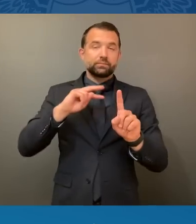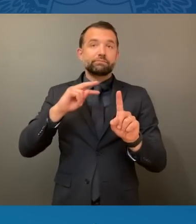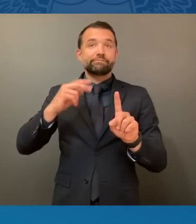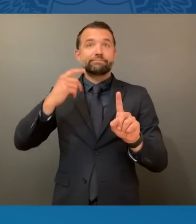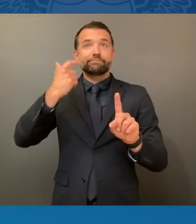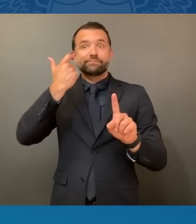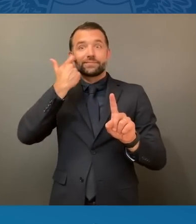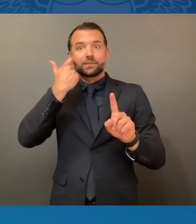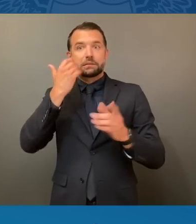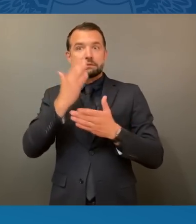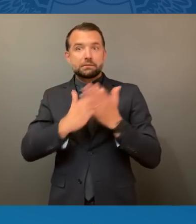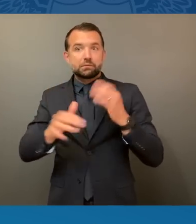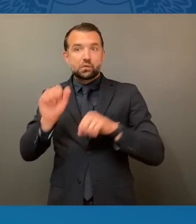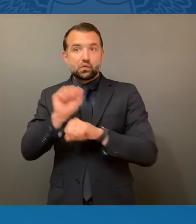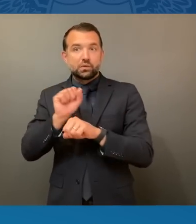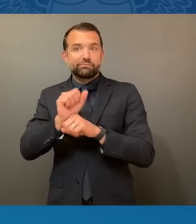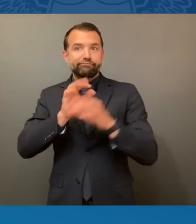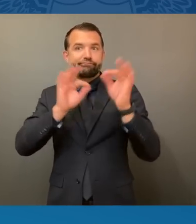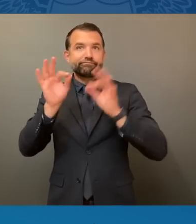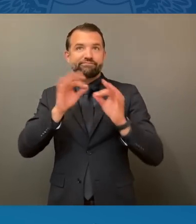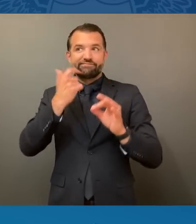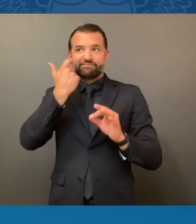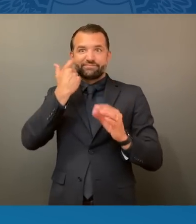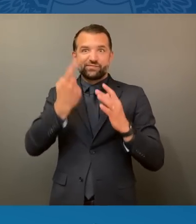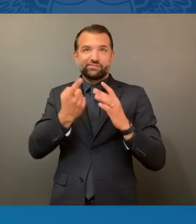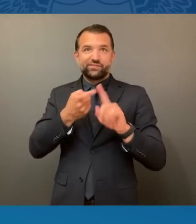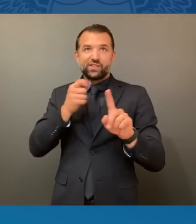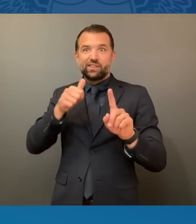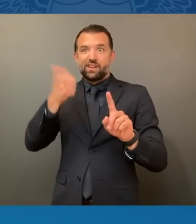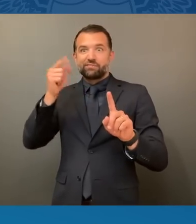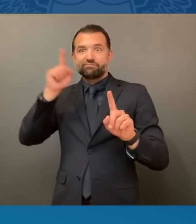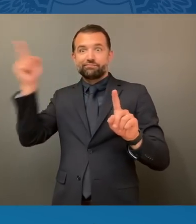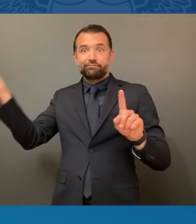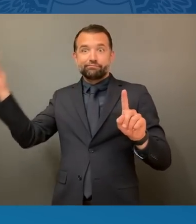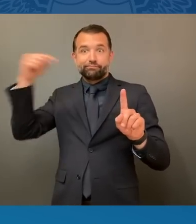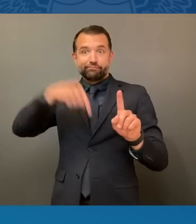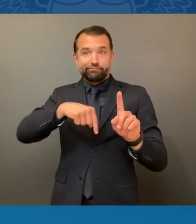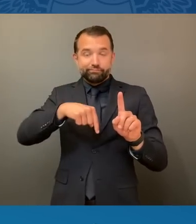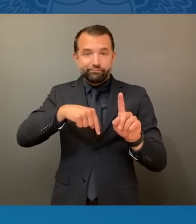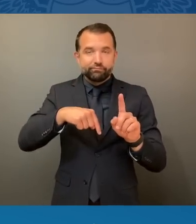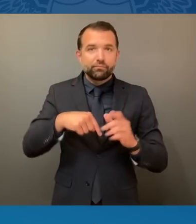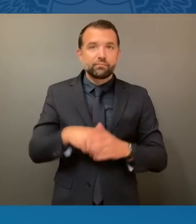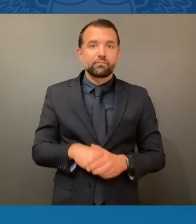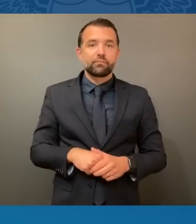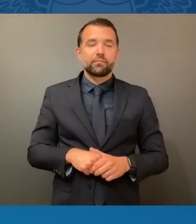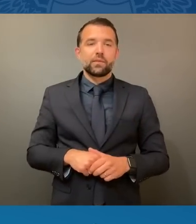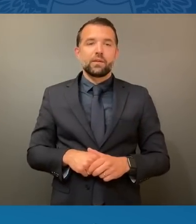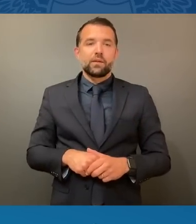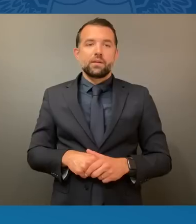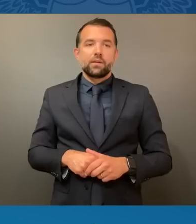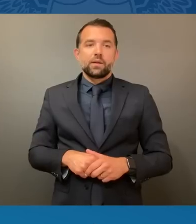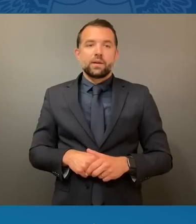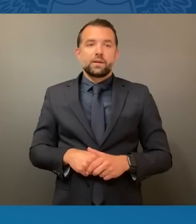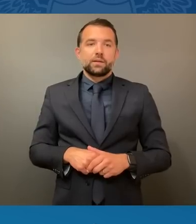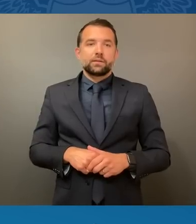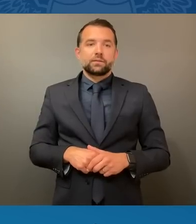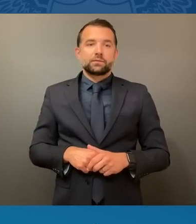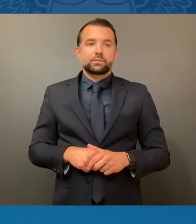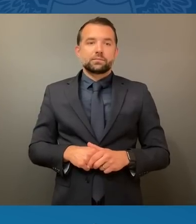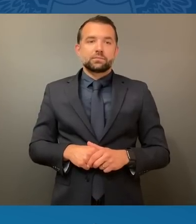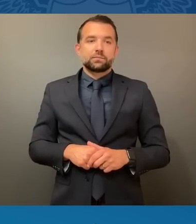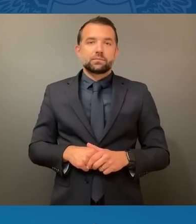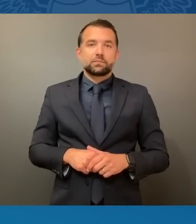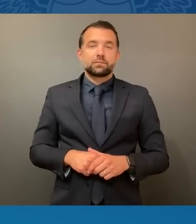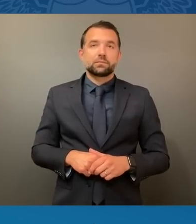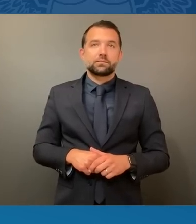you know, I just came back from the continent. Yes. So I was... And it is as one of my goals